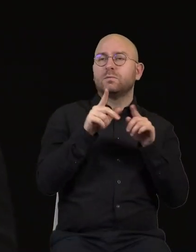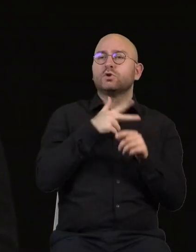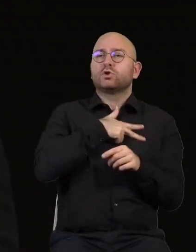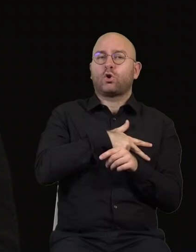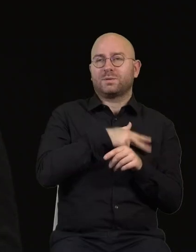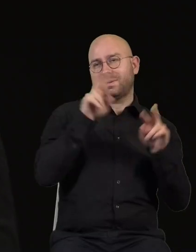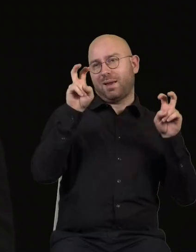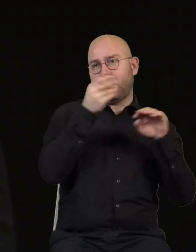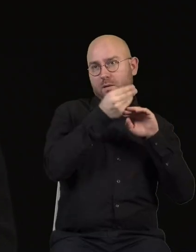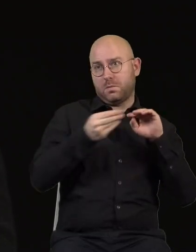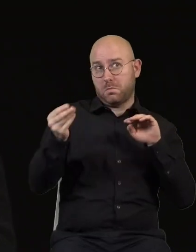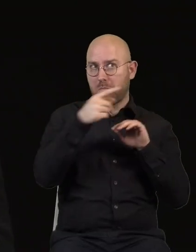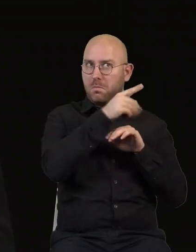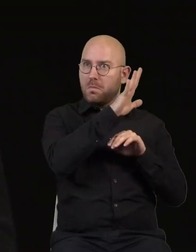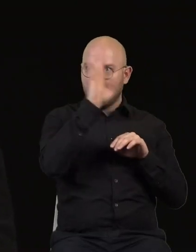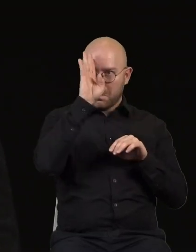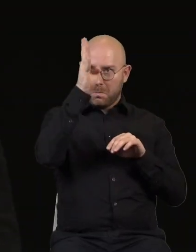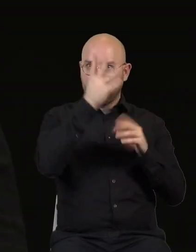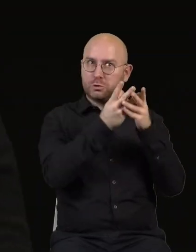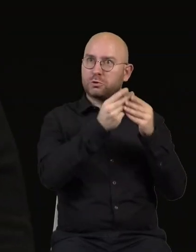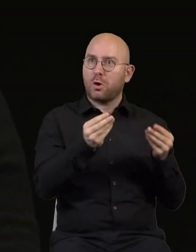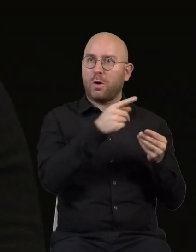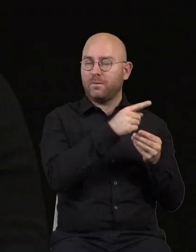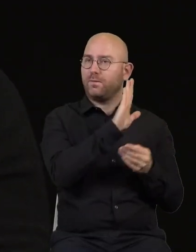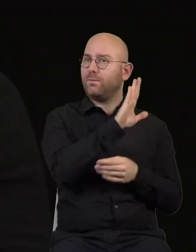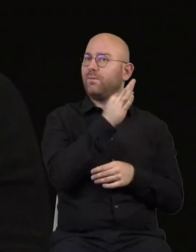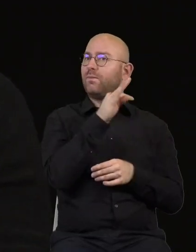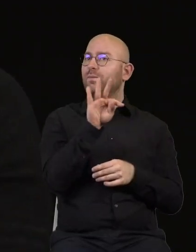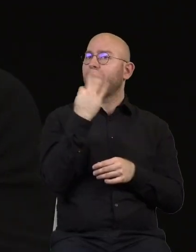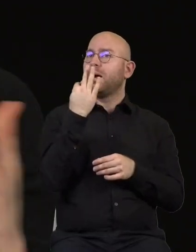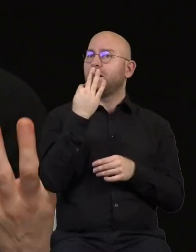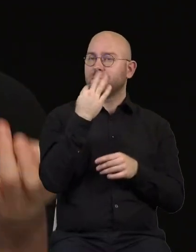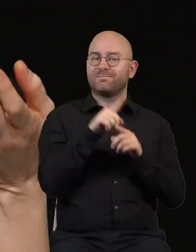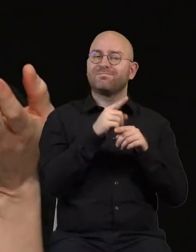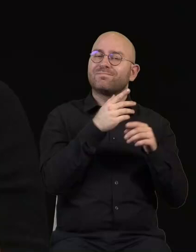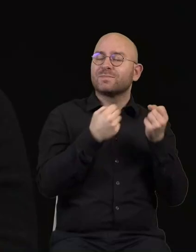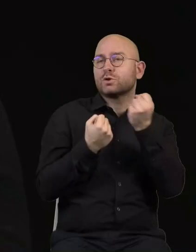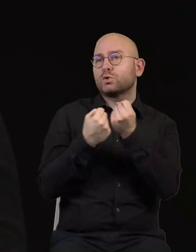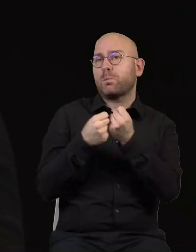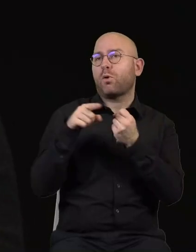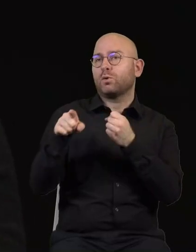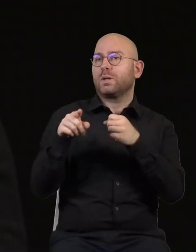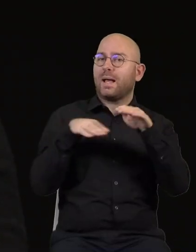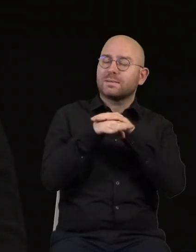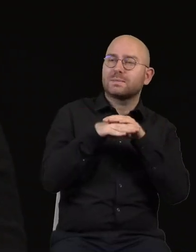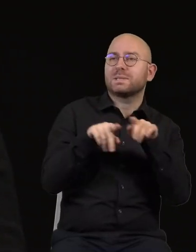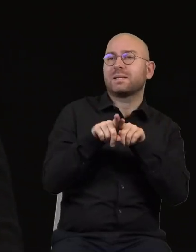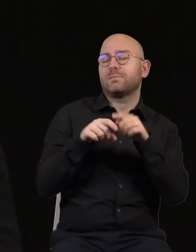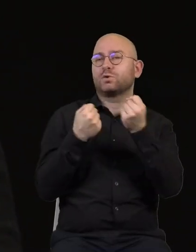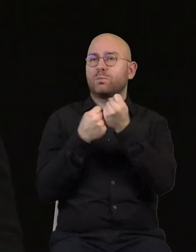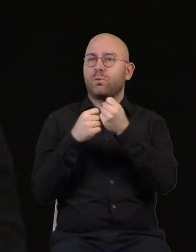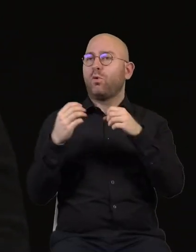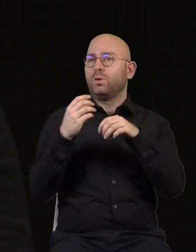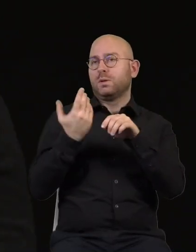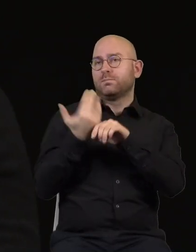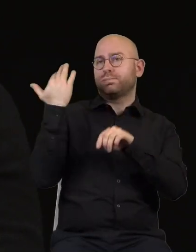accessibility for poorer households to electric mobility, supporting our own automotive industry if we make the